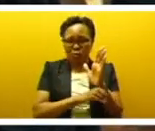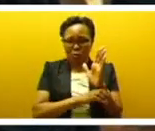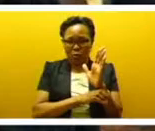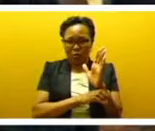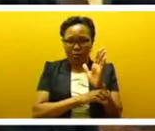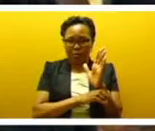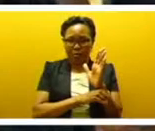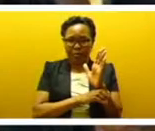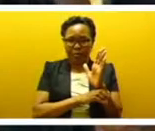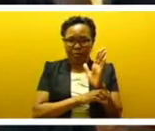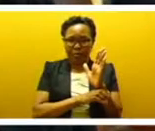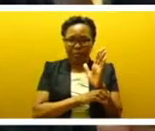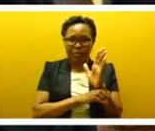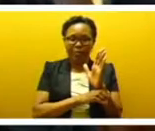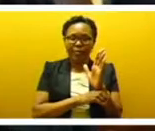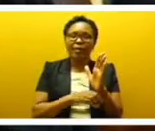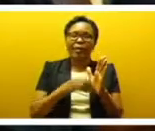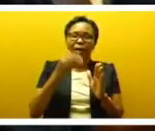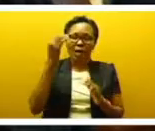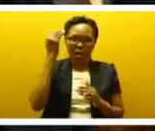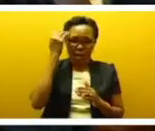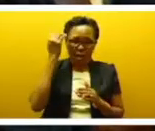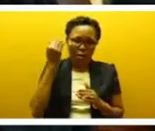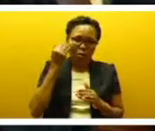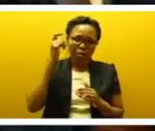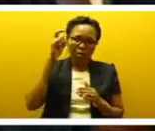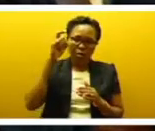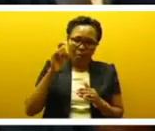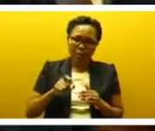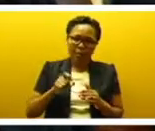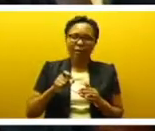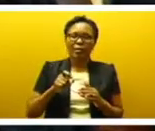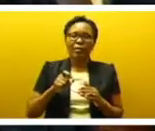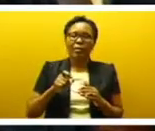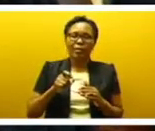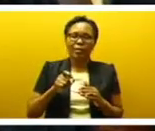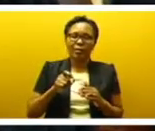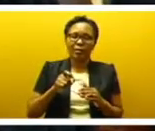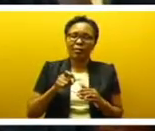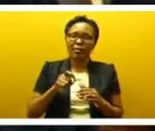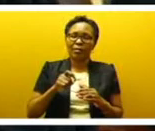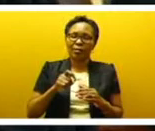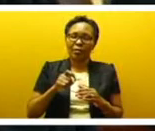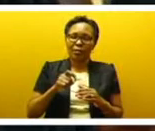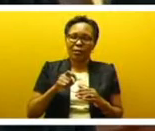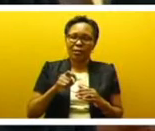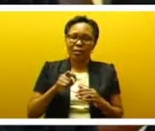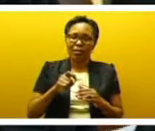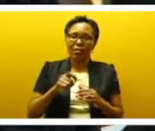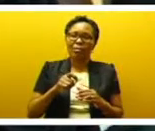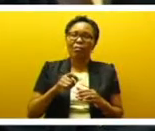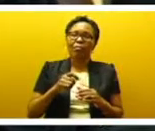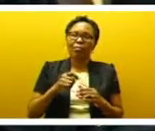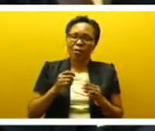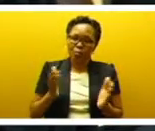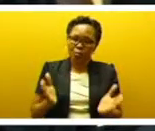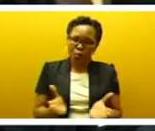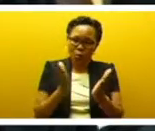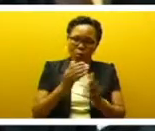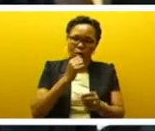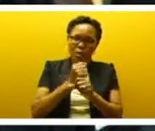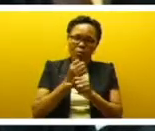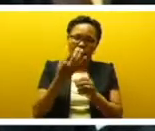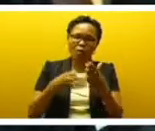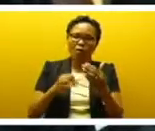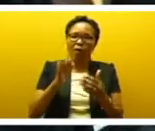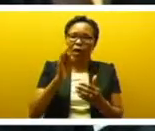Their courts must restate the duty of Iebc to protect the vote